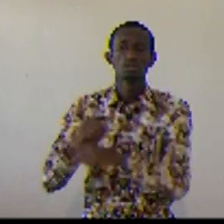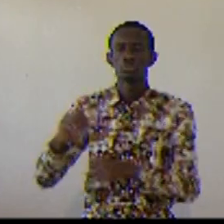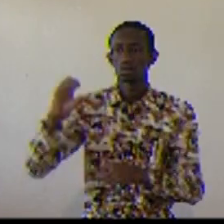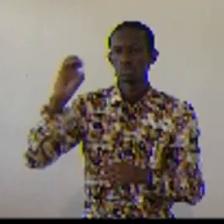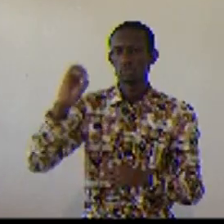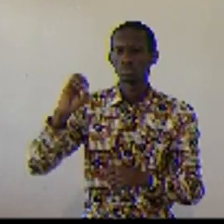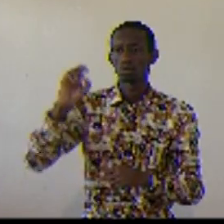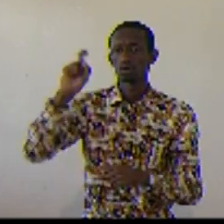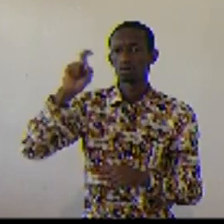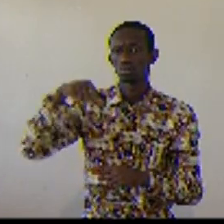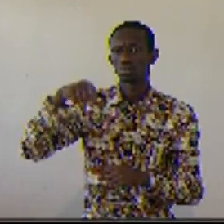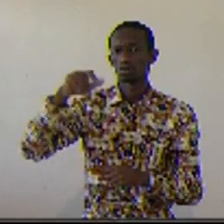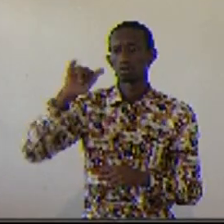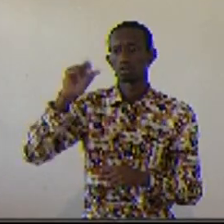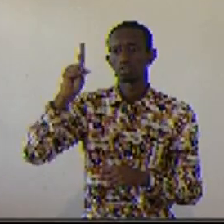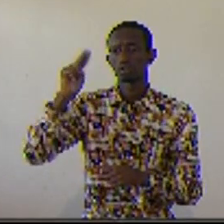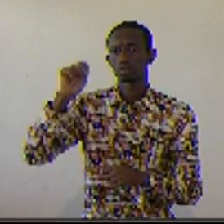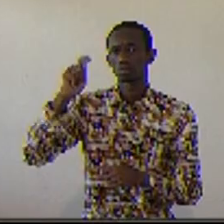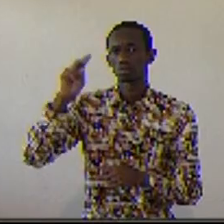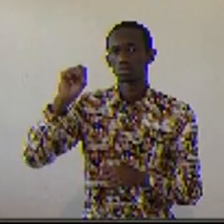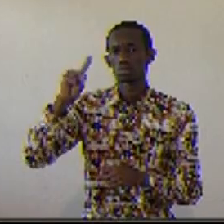said, they reduce the damage of the cells.